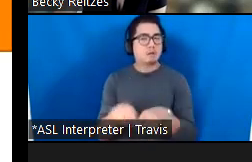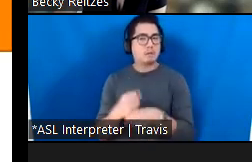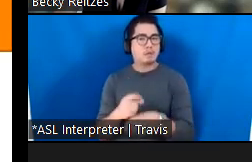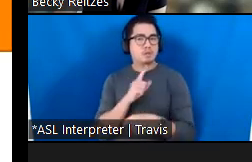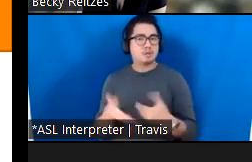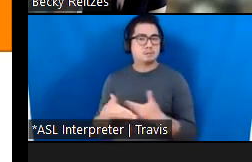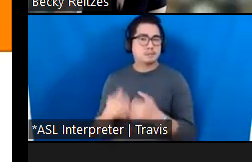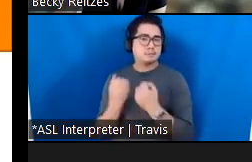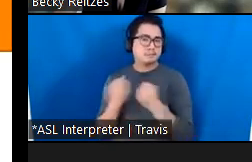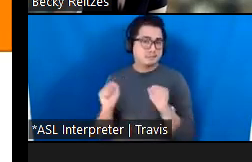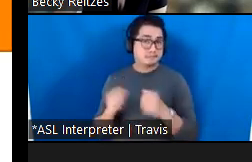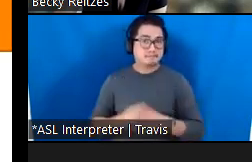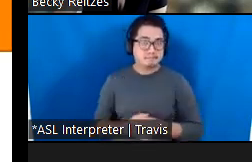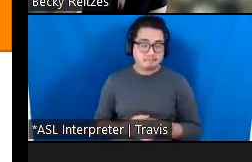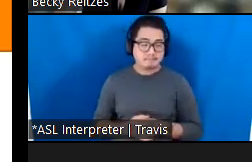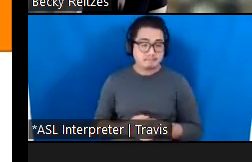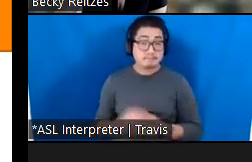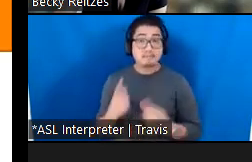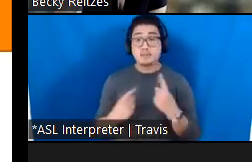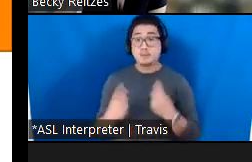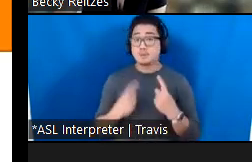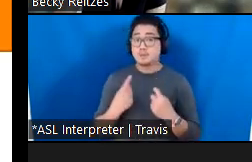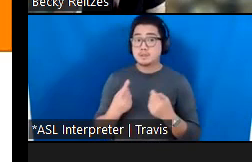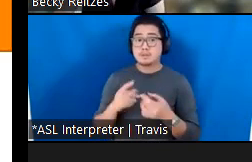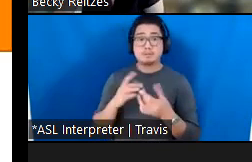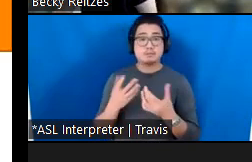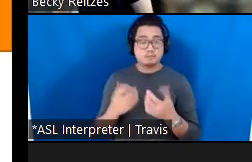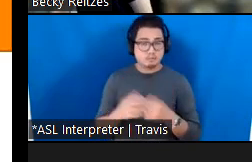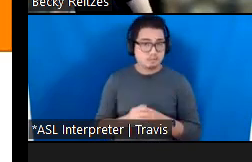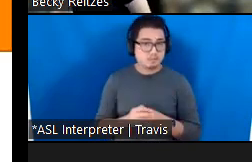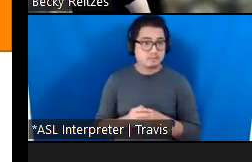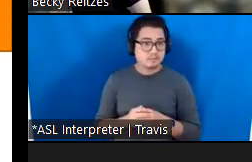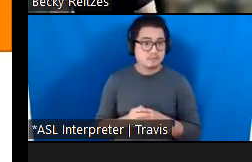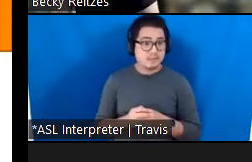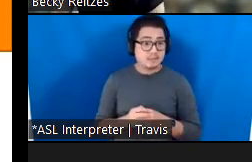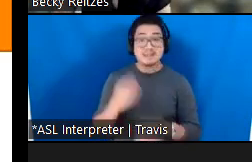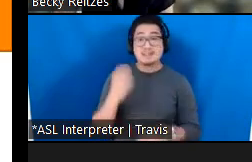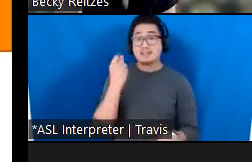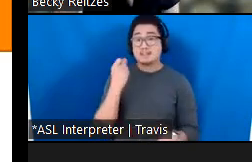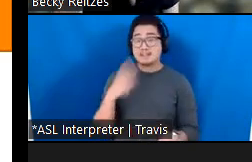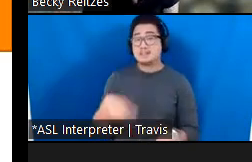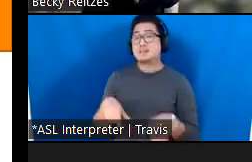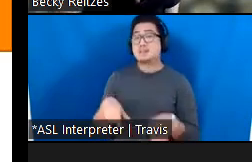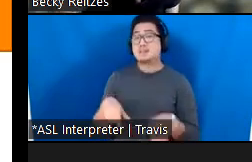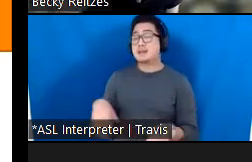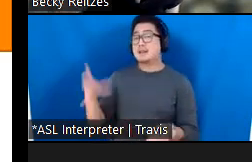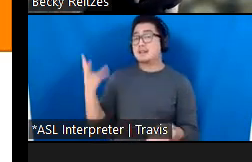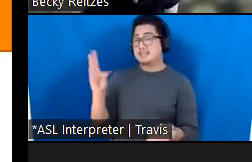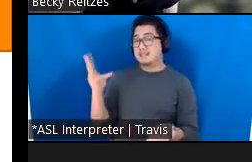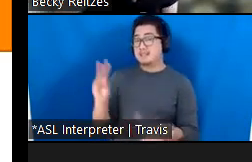Are there questions at all about, and again, there were over 17,000 people in the study.